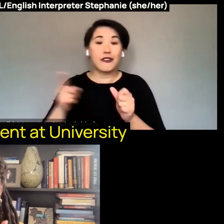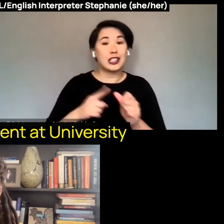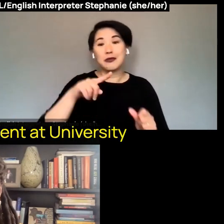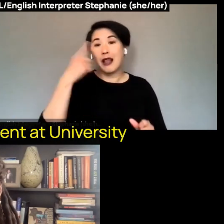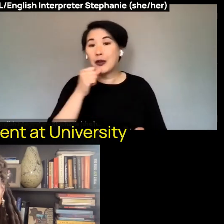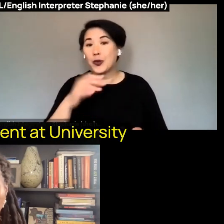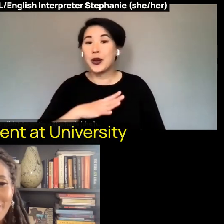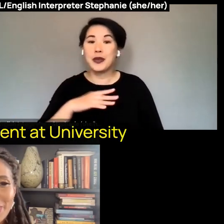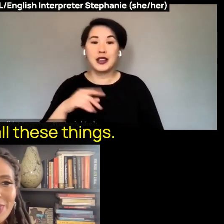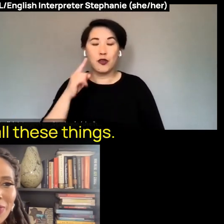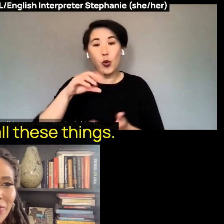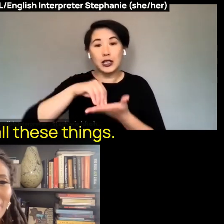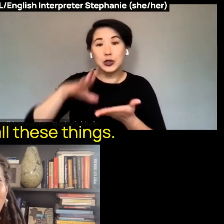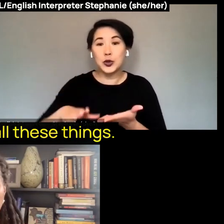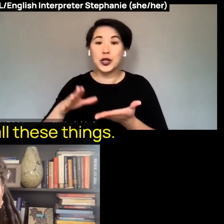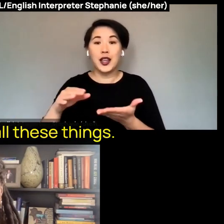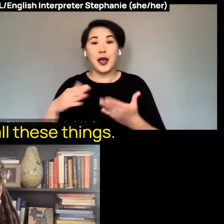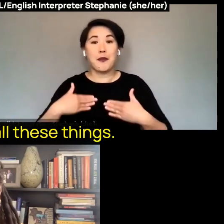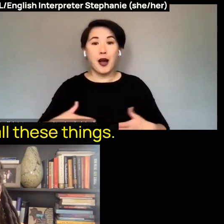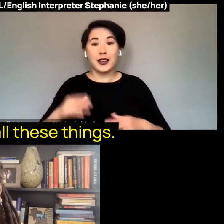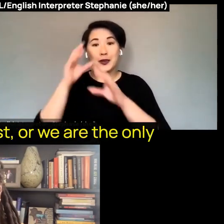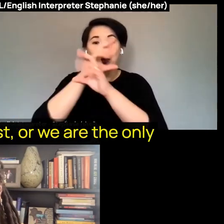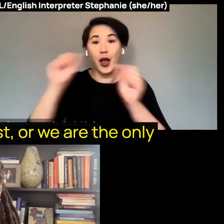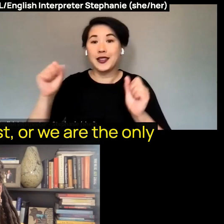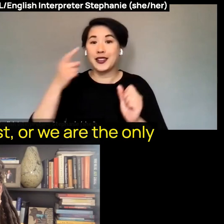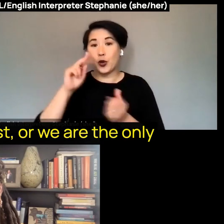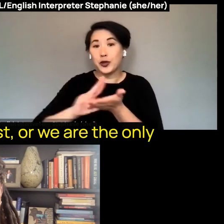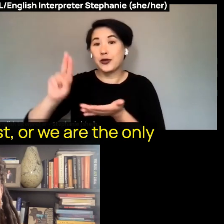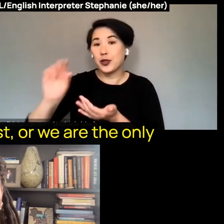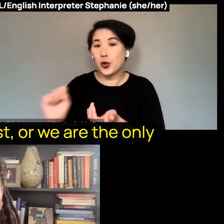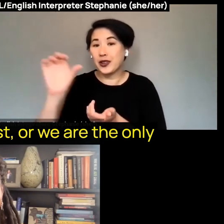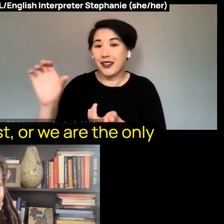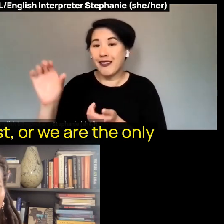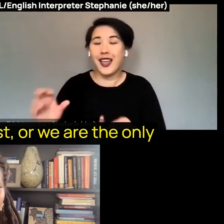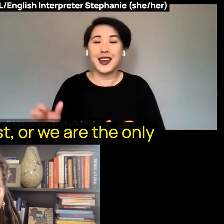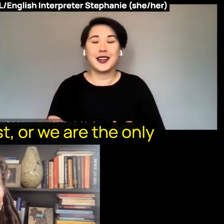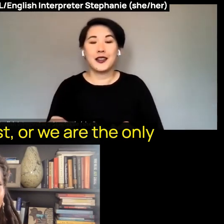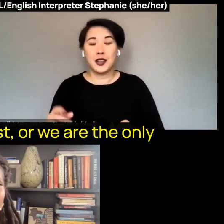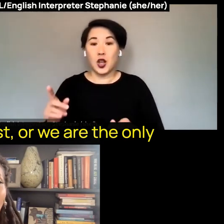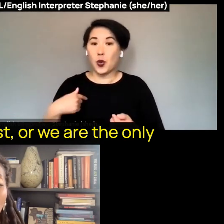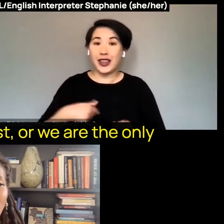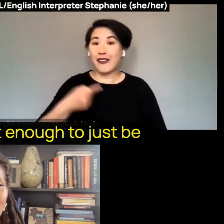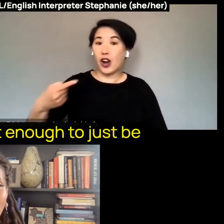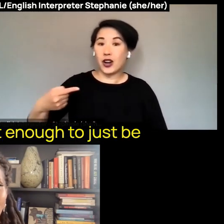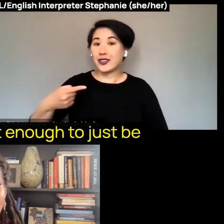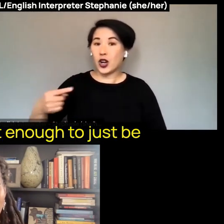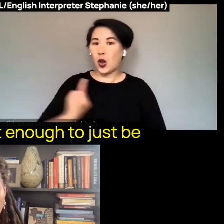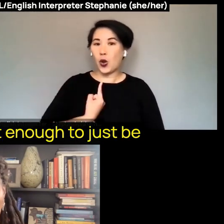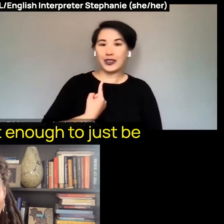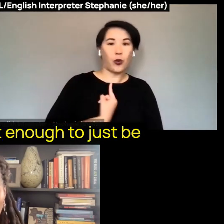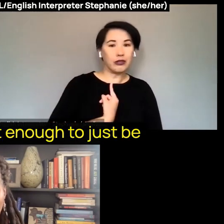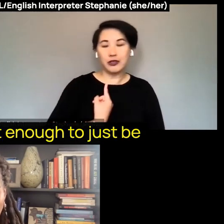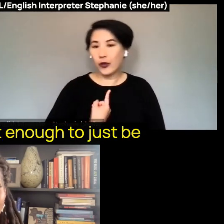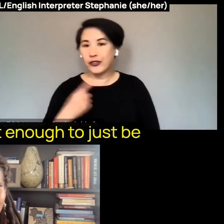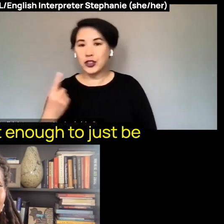know, student body president, University of South Carolina, all these things when we become first or we are the only in the room. But it's